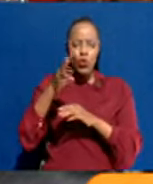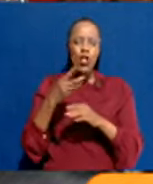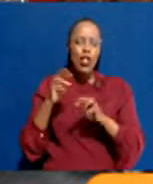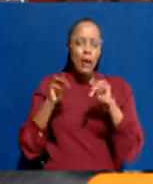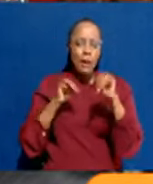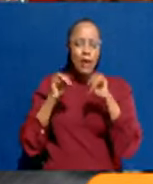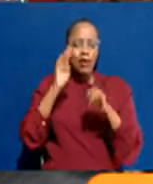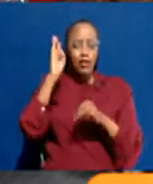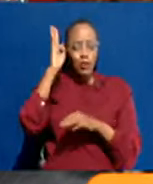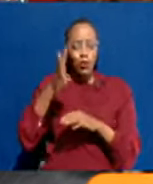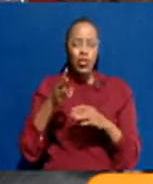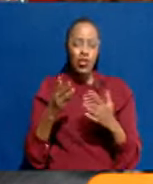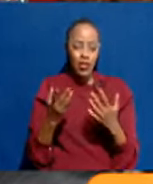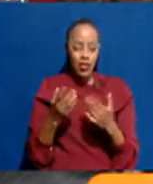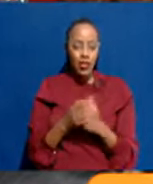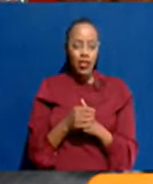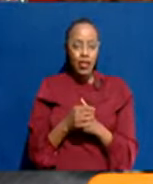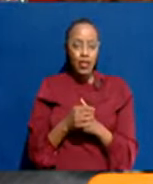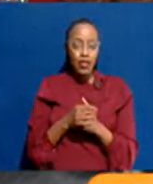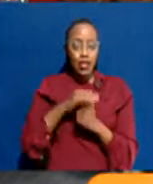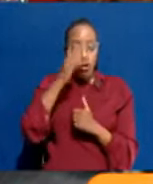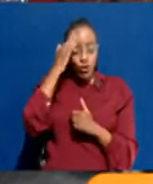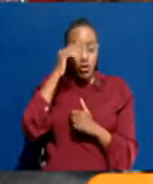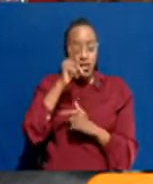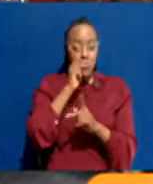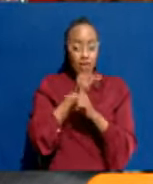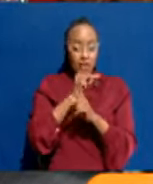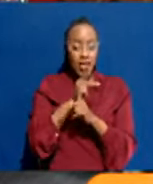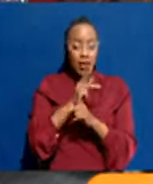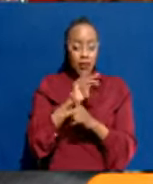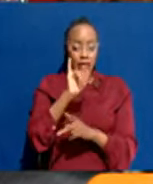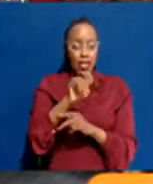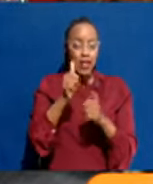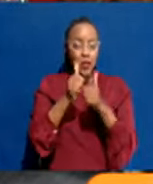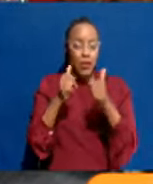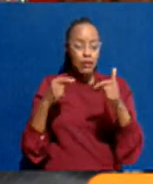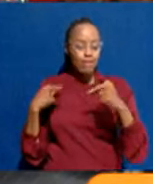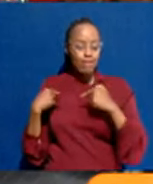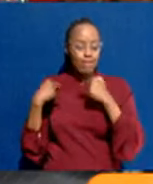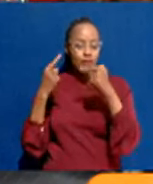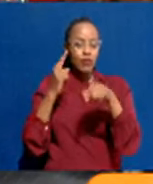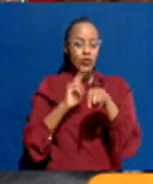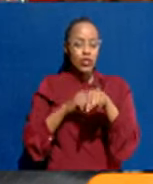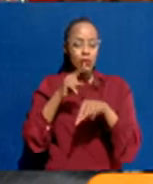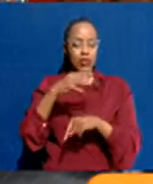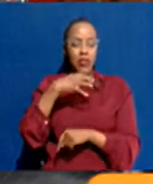I will manage. Do you know he kept that up the time he retired,